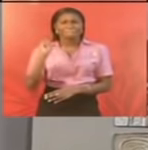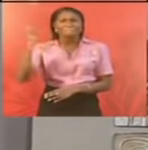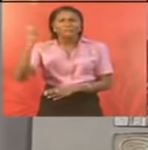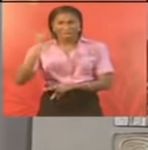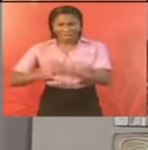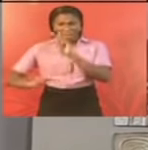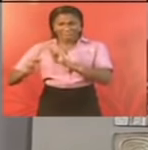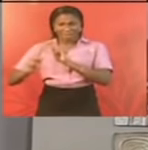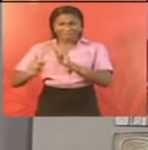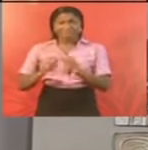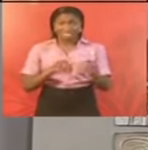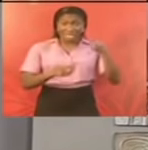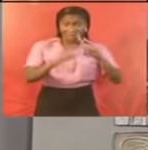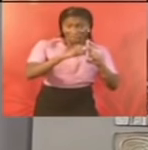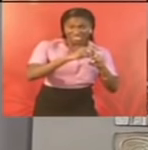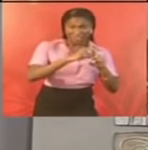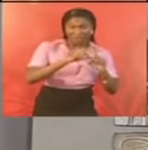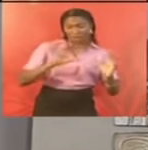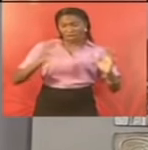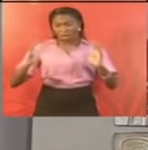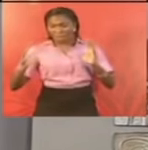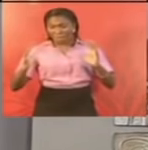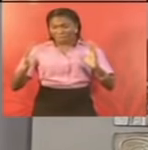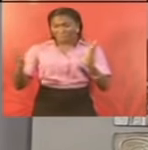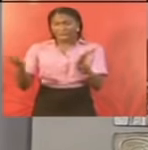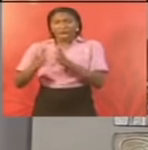1.399488, turns out to be